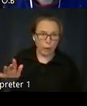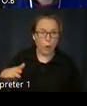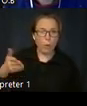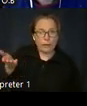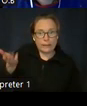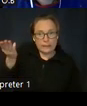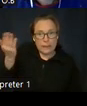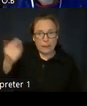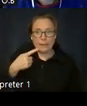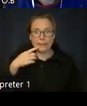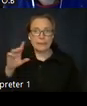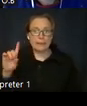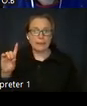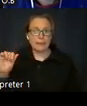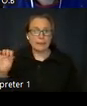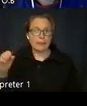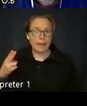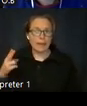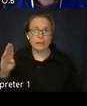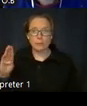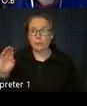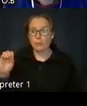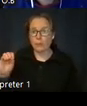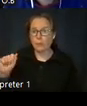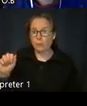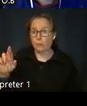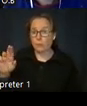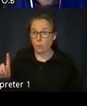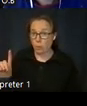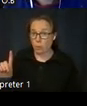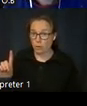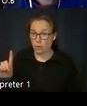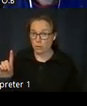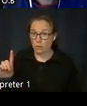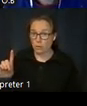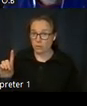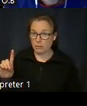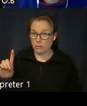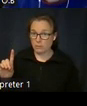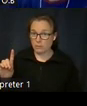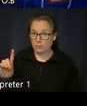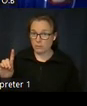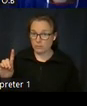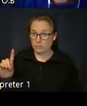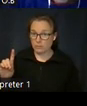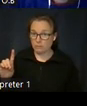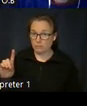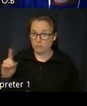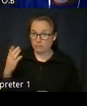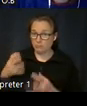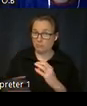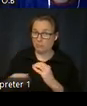where it says dashboards, the heading, right? Would you like to get that thought in the what's in the annual report as